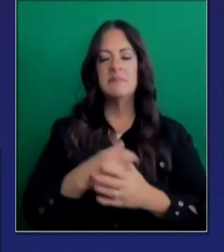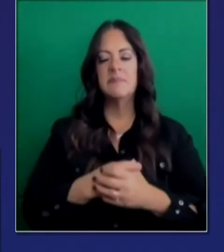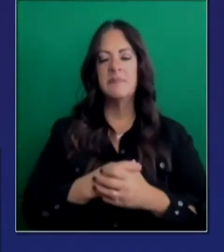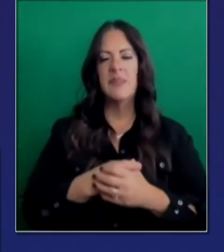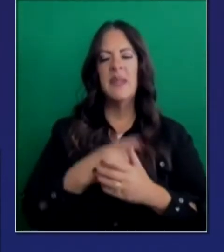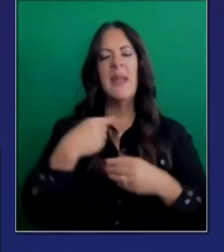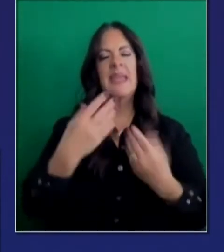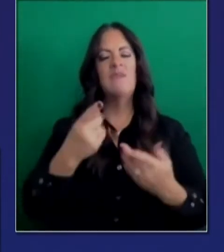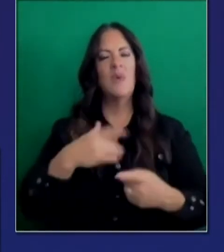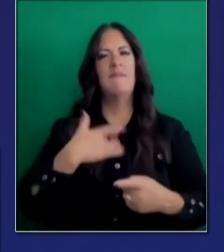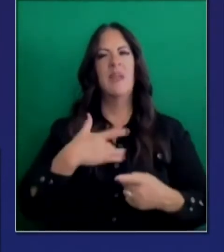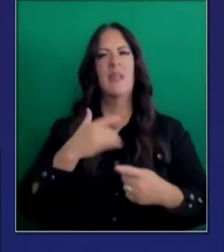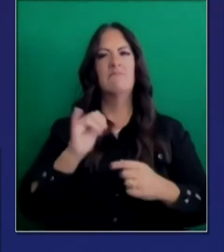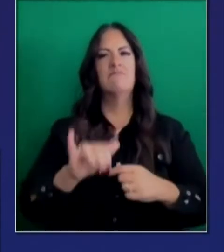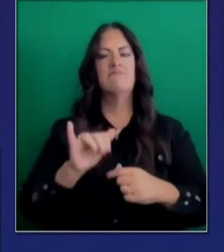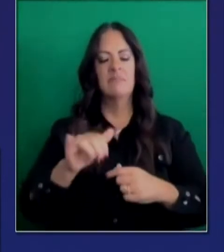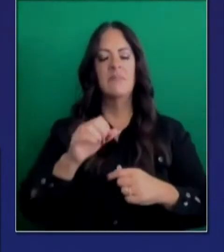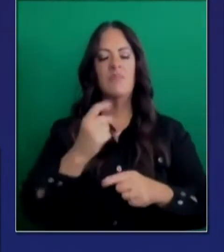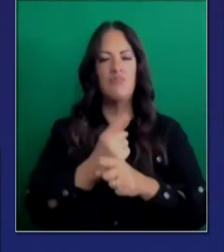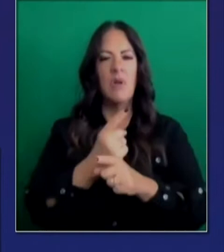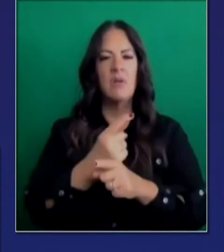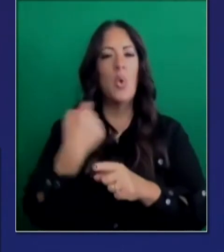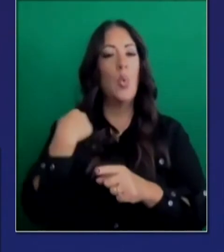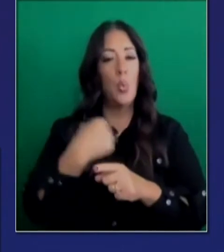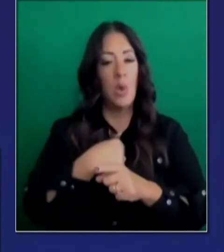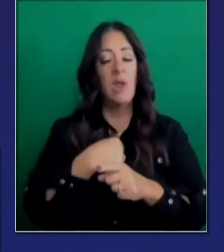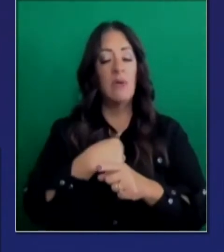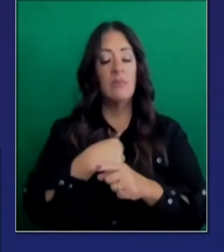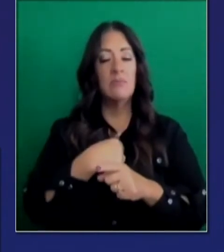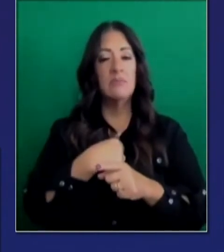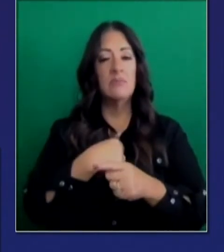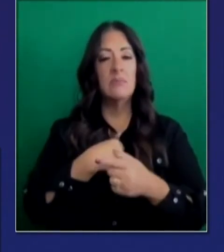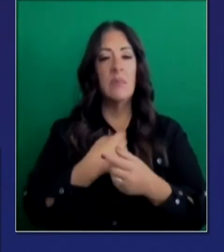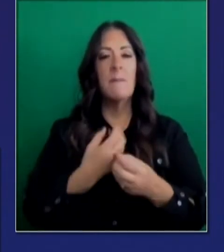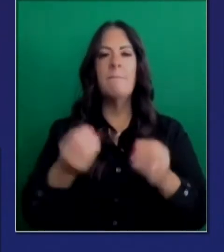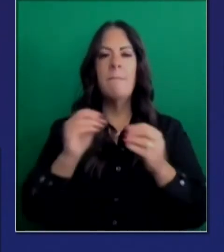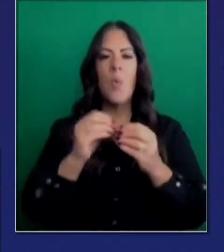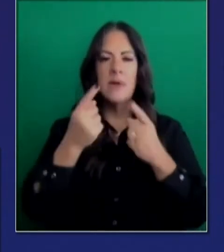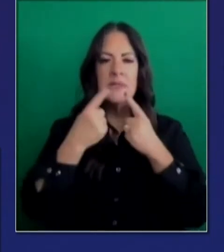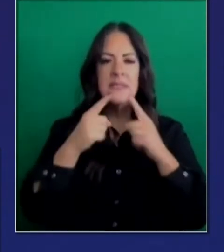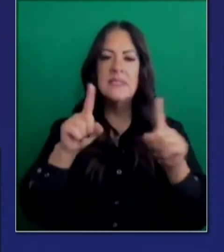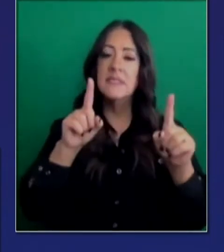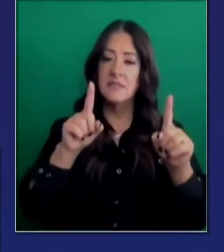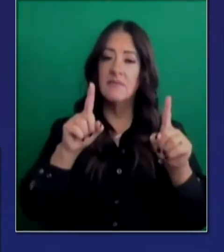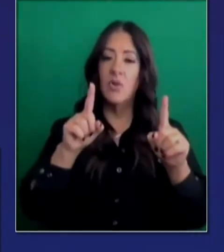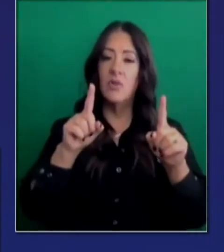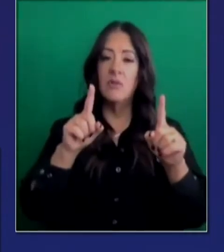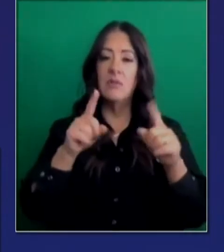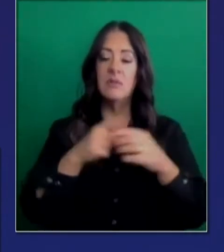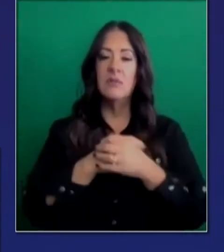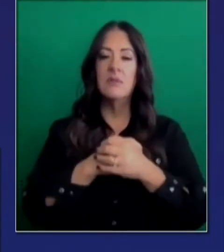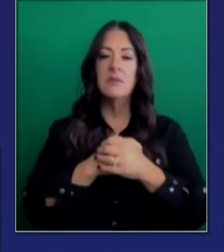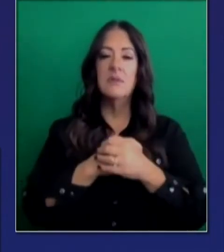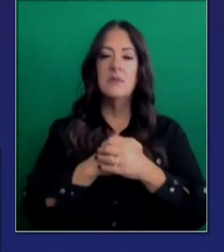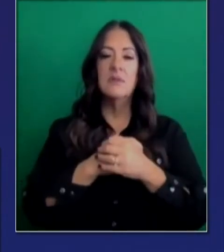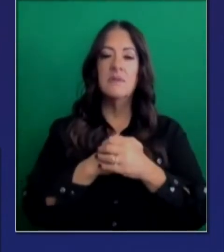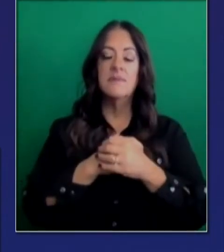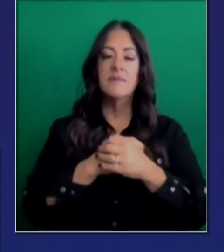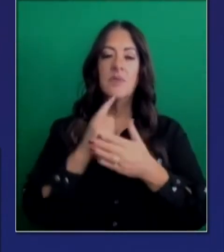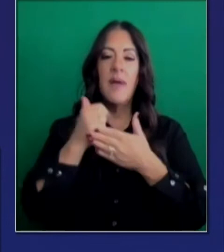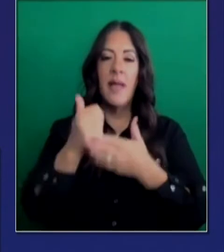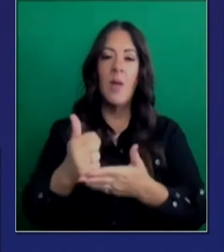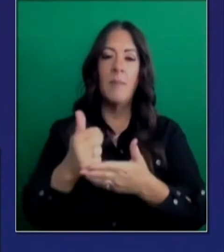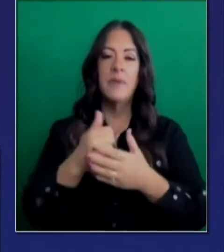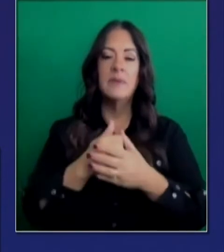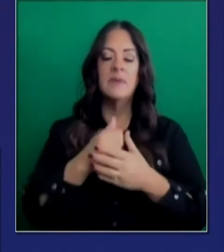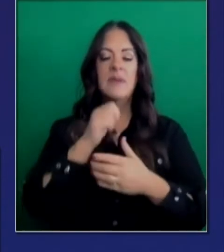perhaps we are more successful in terms of that last inch than some had feared. That